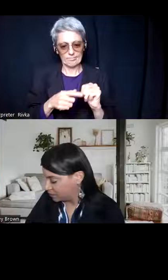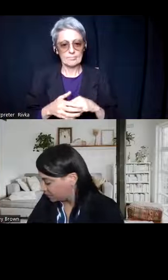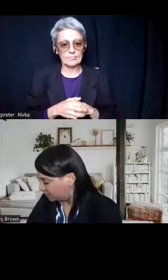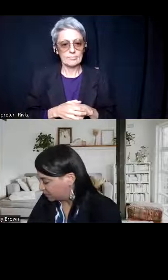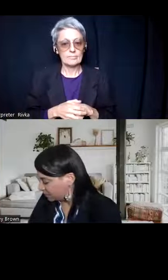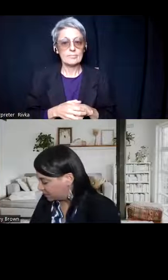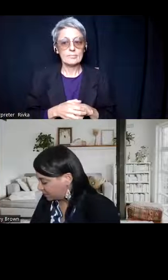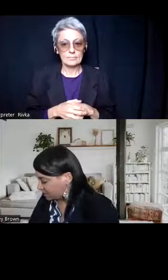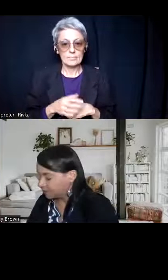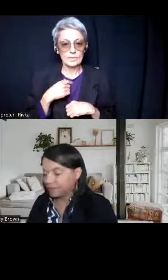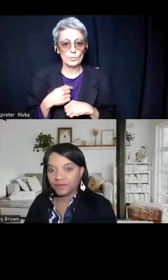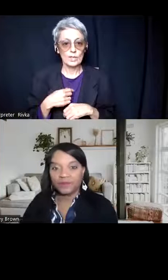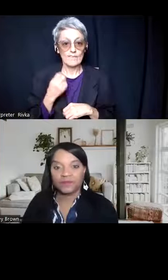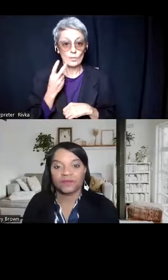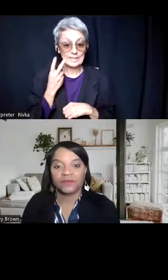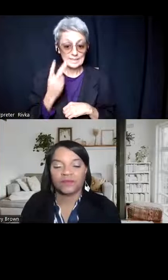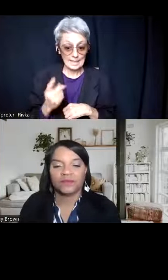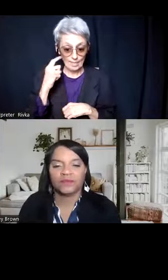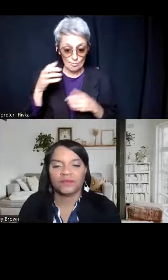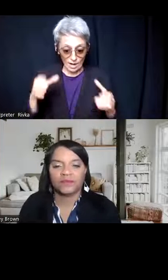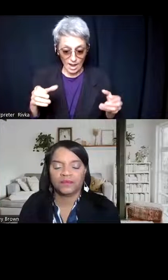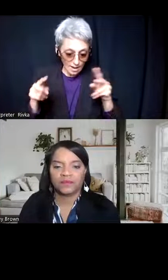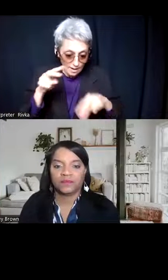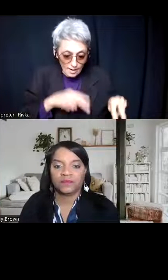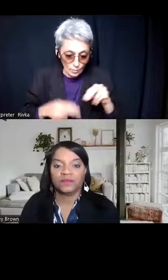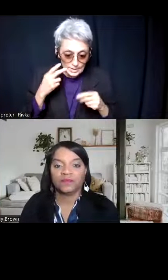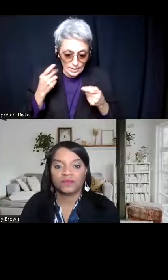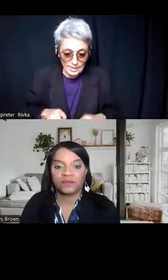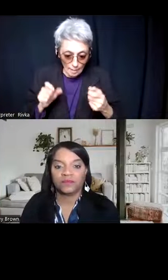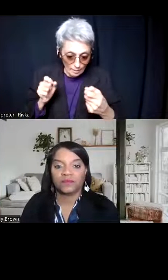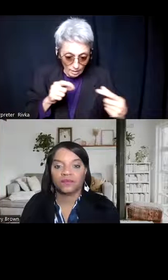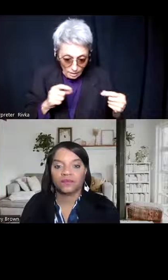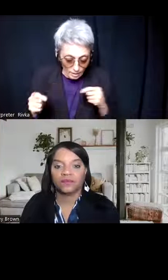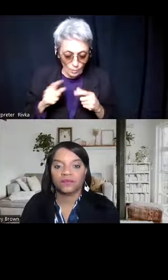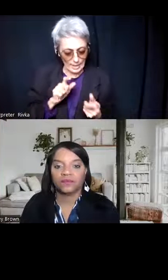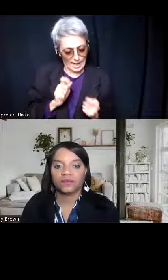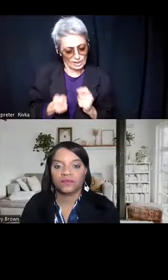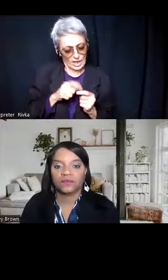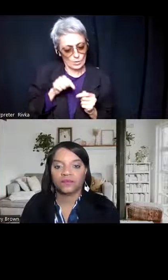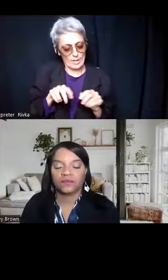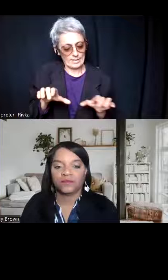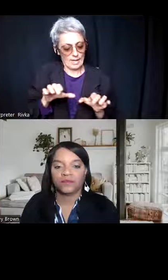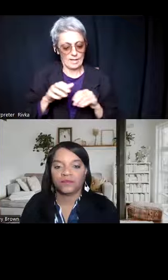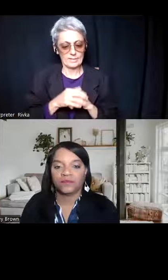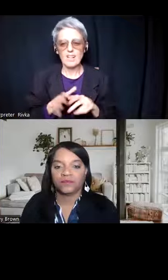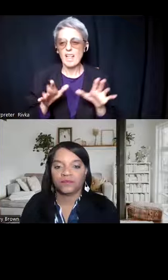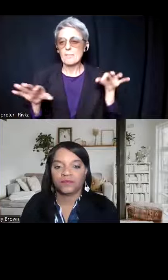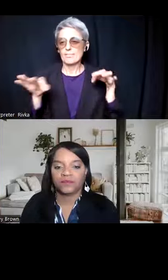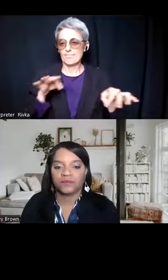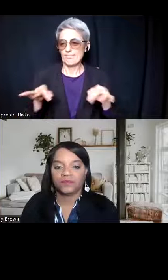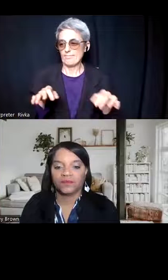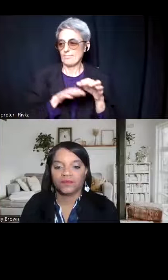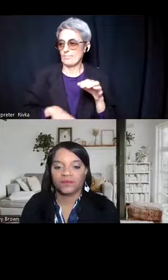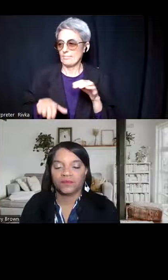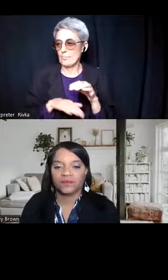of us what's going on in the brain, then we can change what the brain does. So let me walk you through very basically what happens in